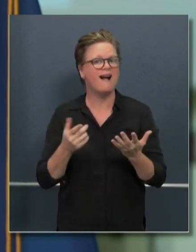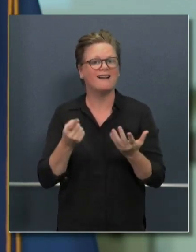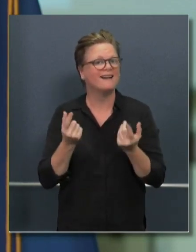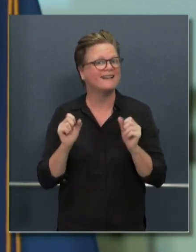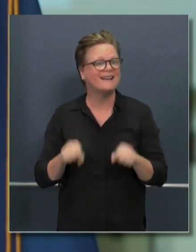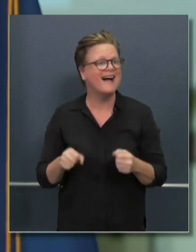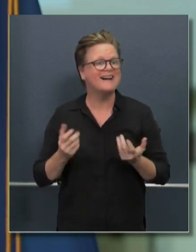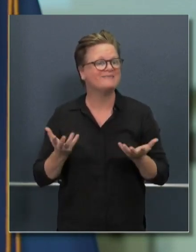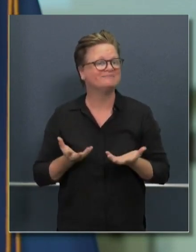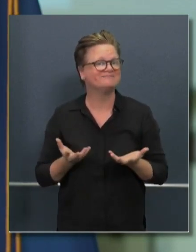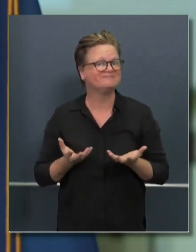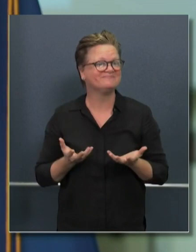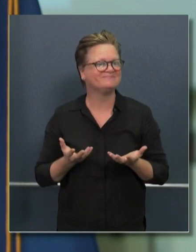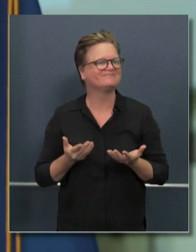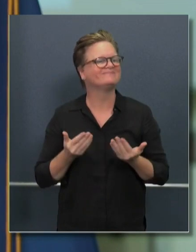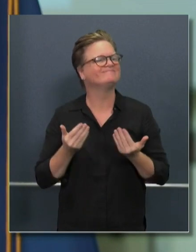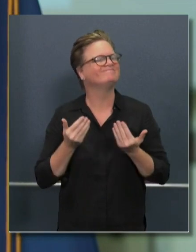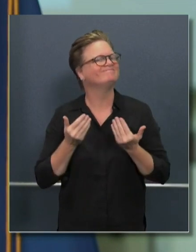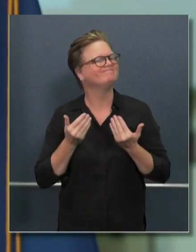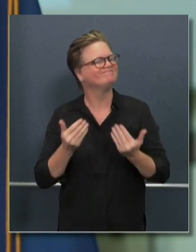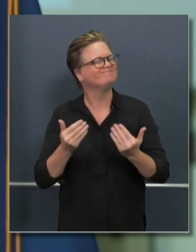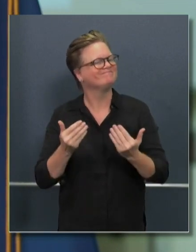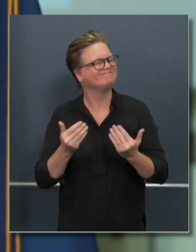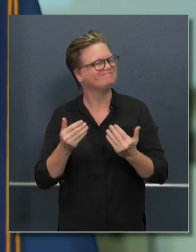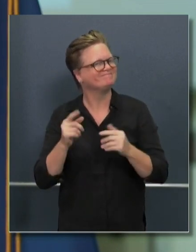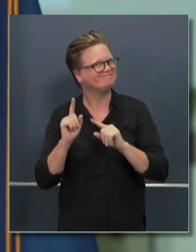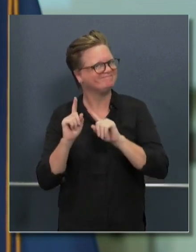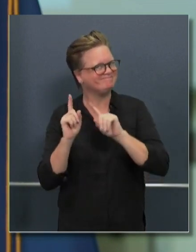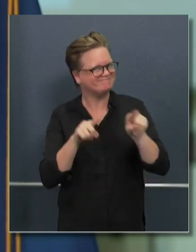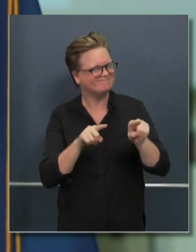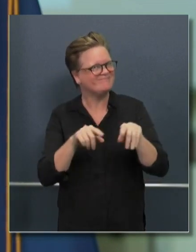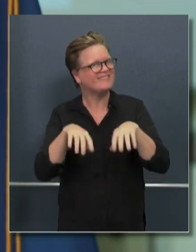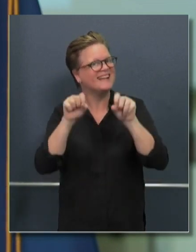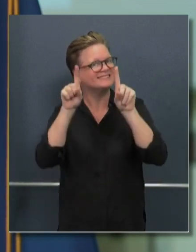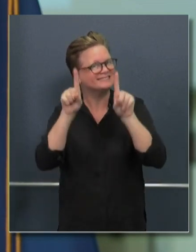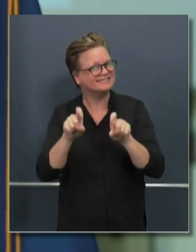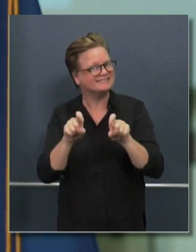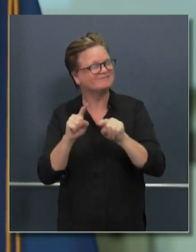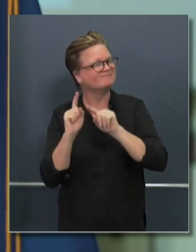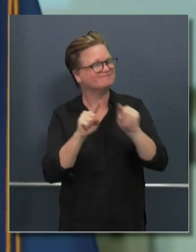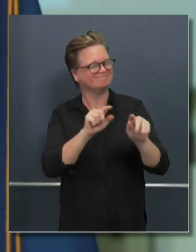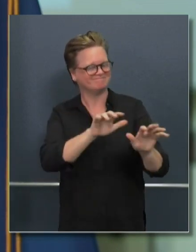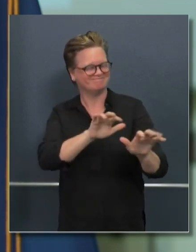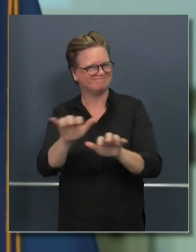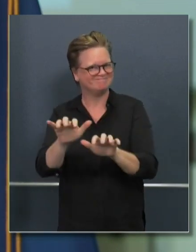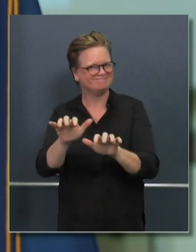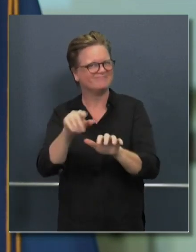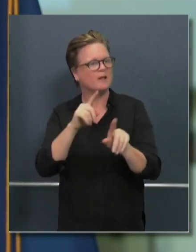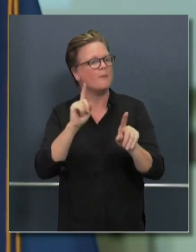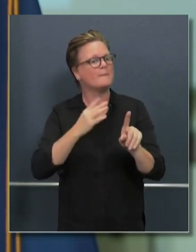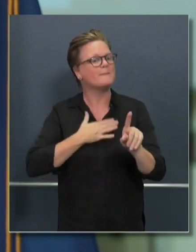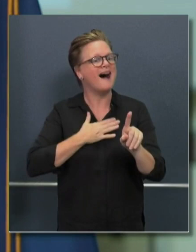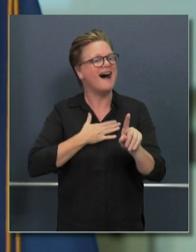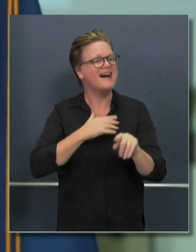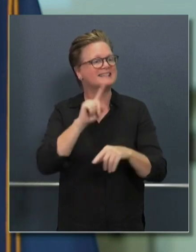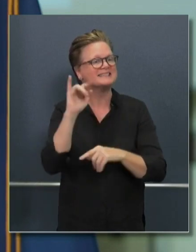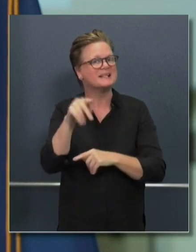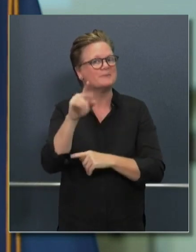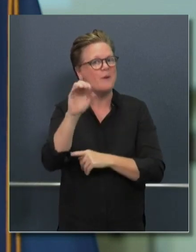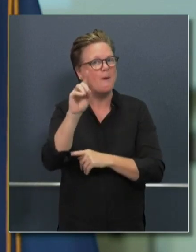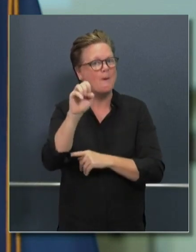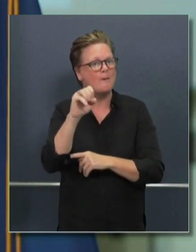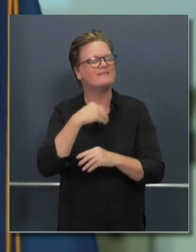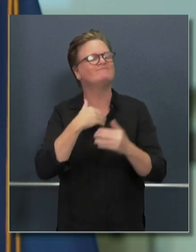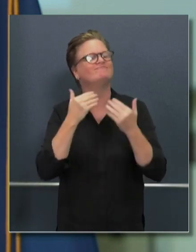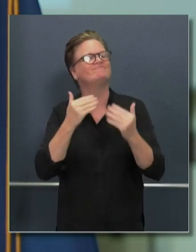your closest site for free testing is. You should go to covid19.ca.gov, go to the